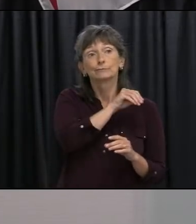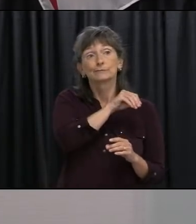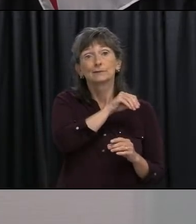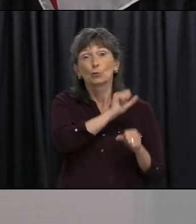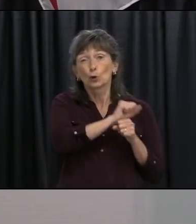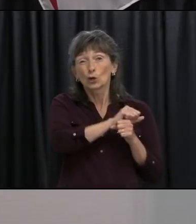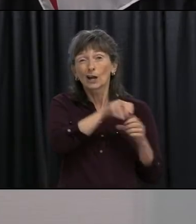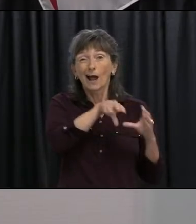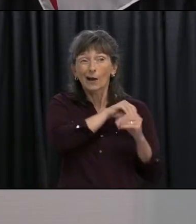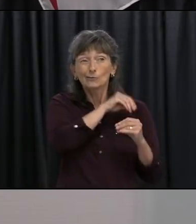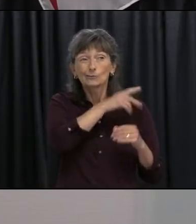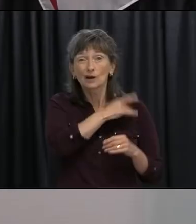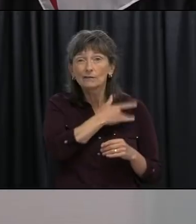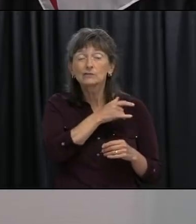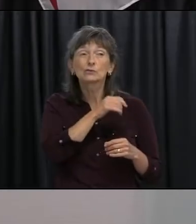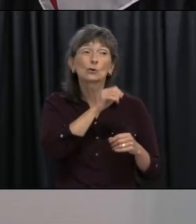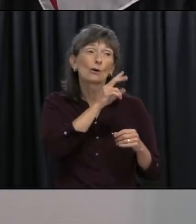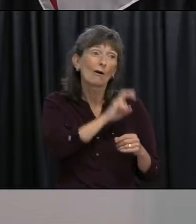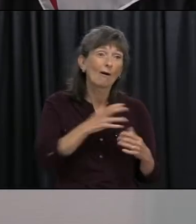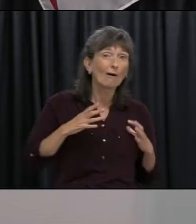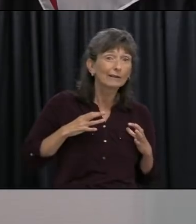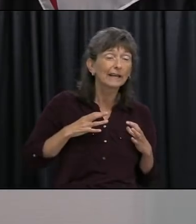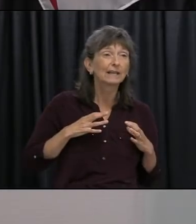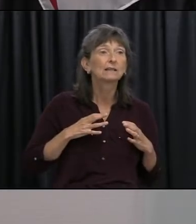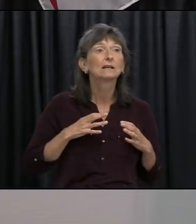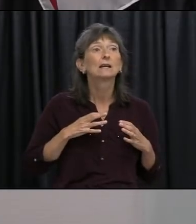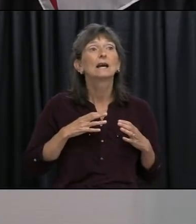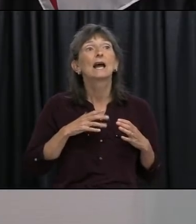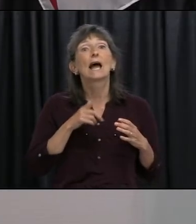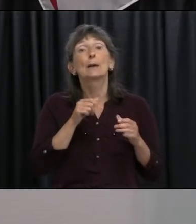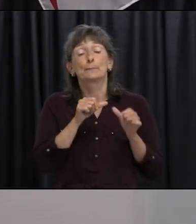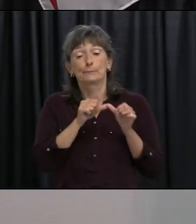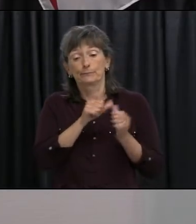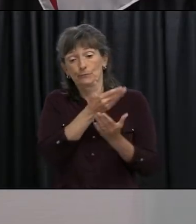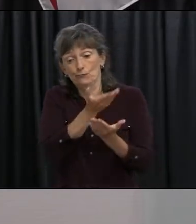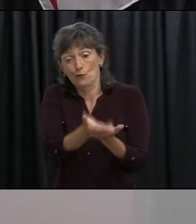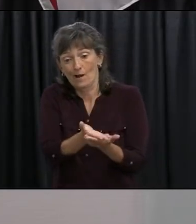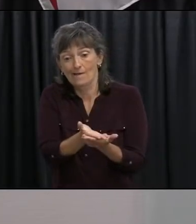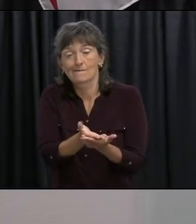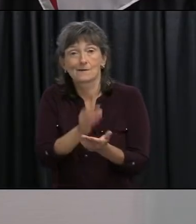work outside the province. So why are we still keeping out non-permanent residents